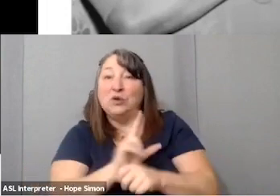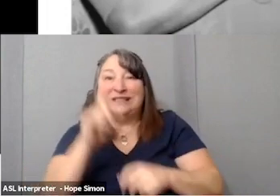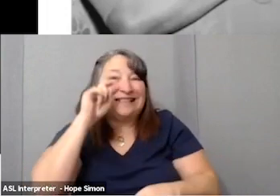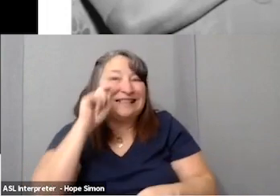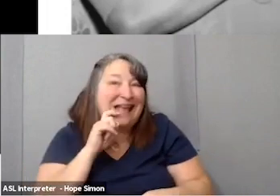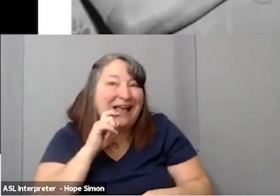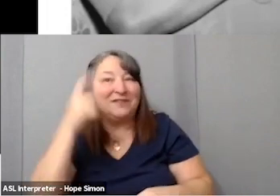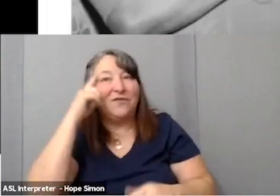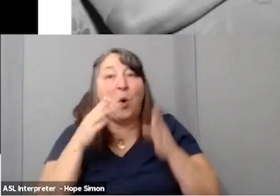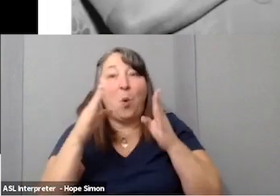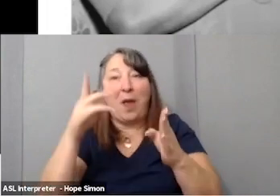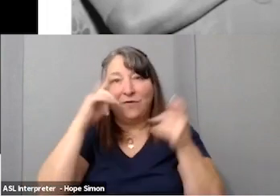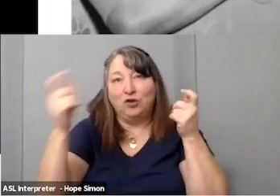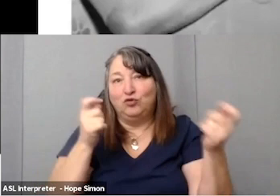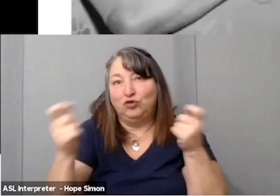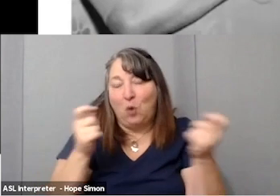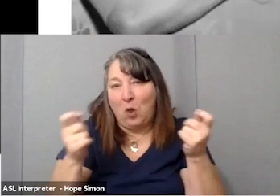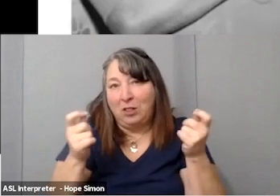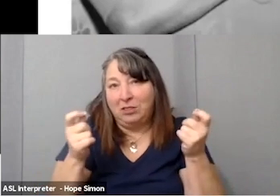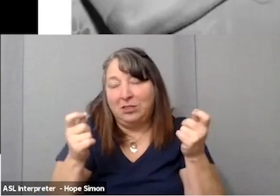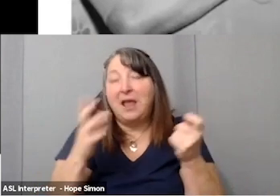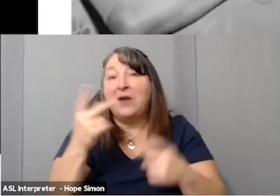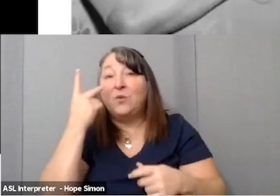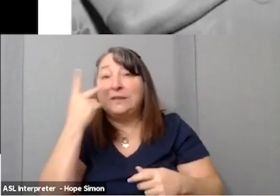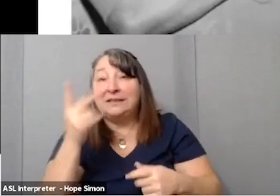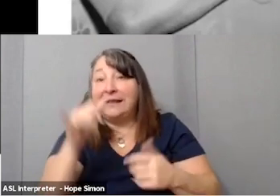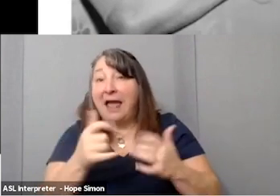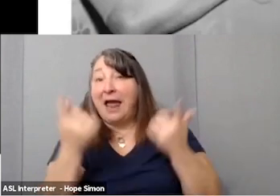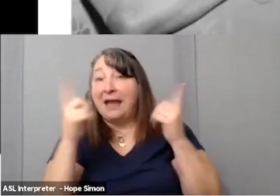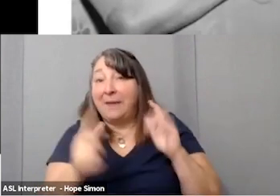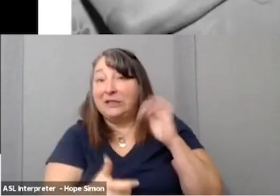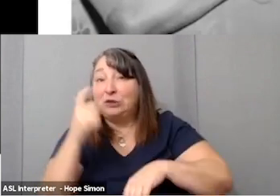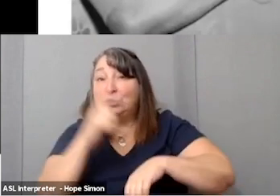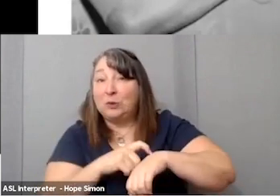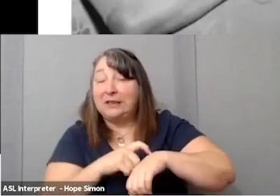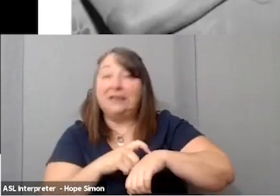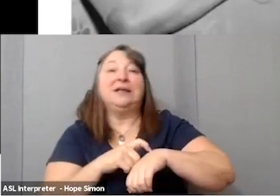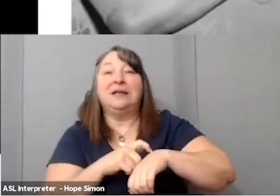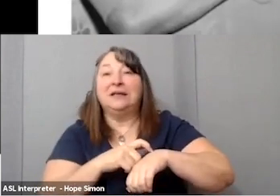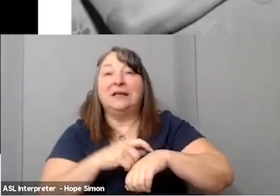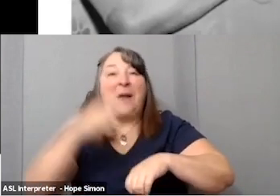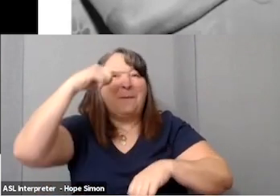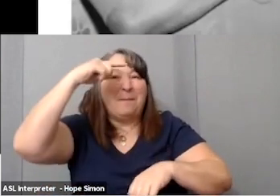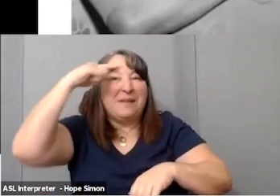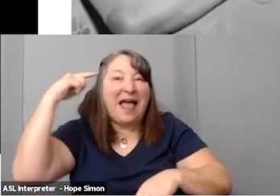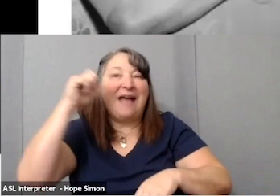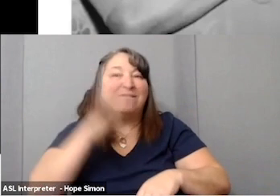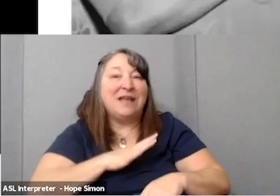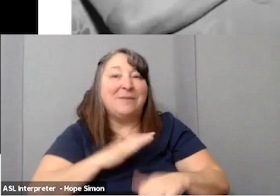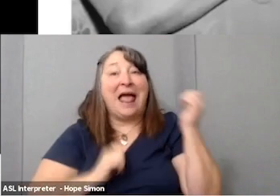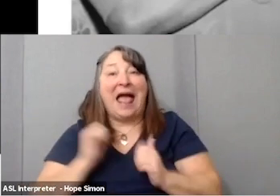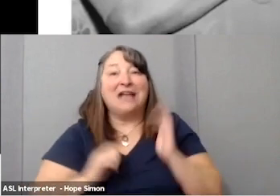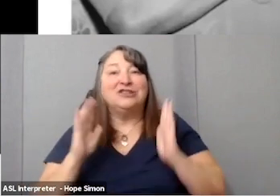a means of control. And we see that usually Black female actresses who were